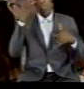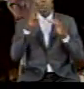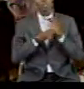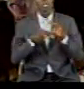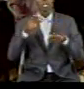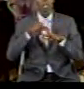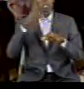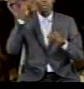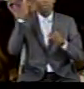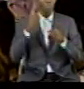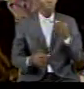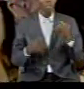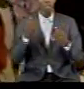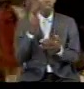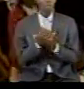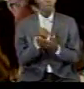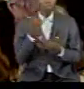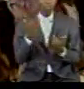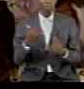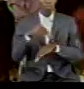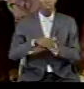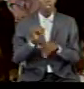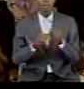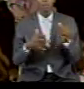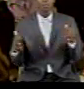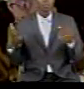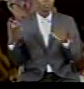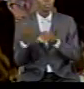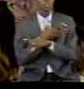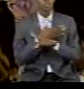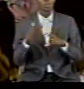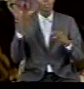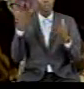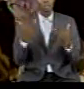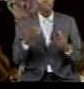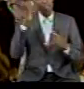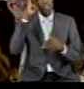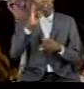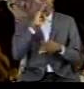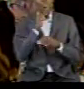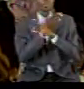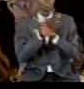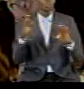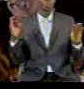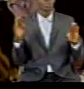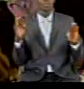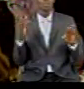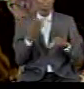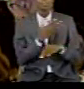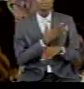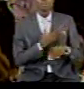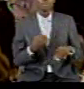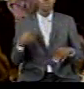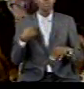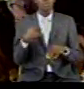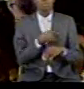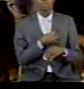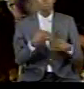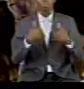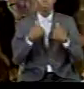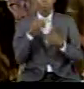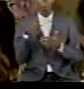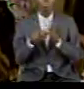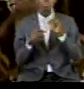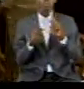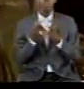tonight everything vanished and now he is free. And we have this one that wrote, earlier